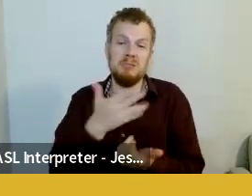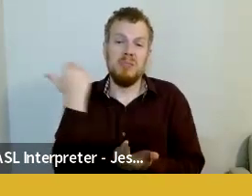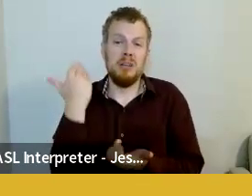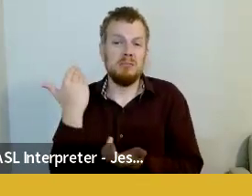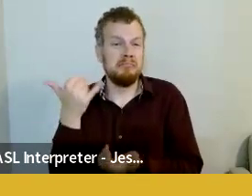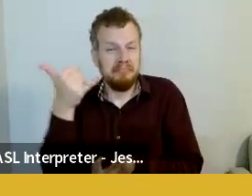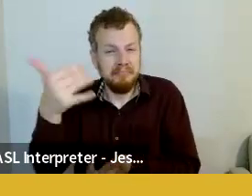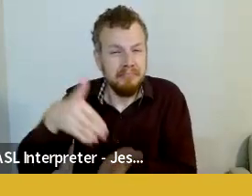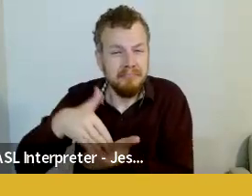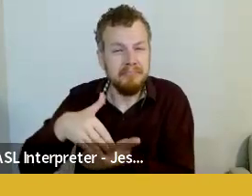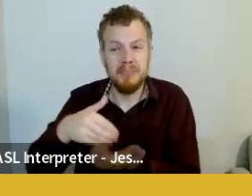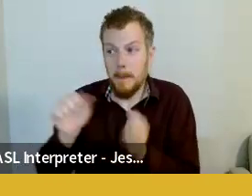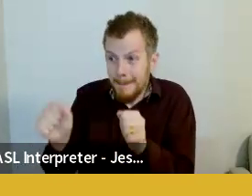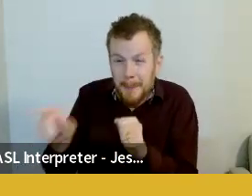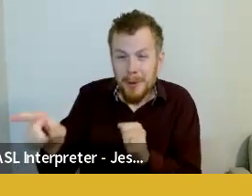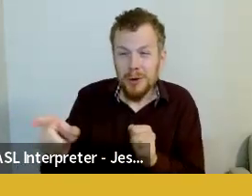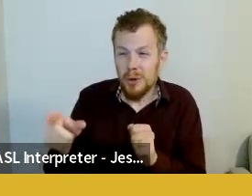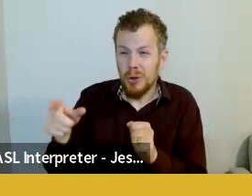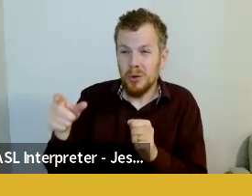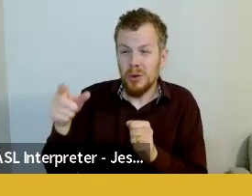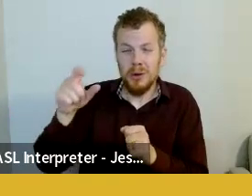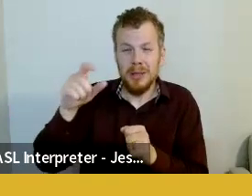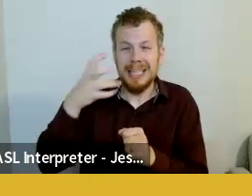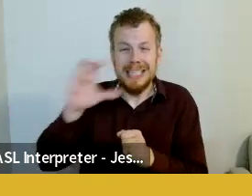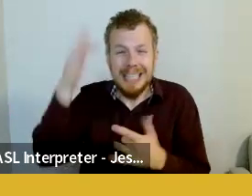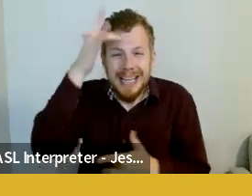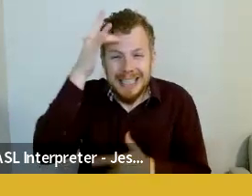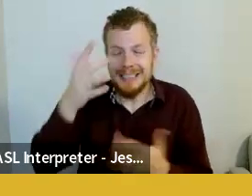concern for heat exhaustion or any heat-related illness.